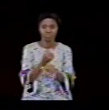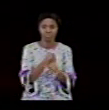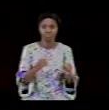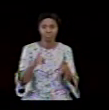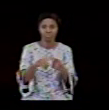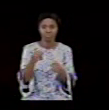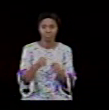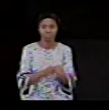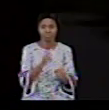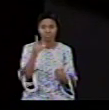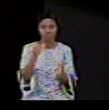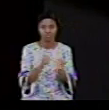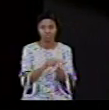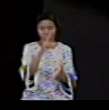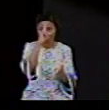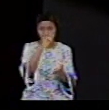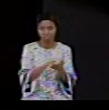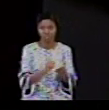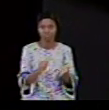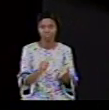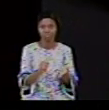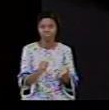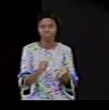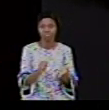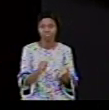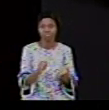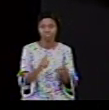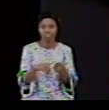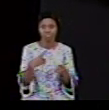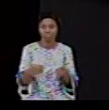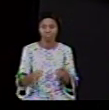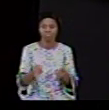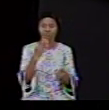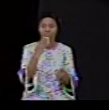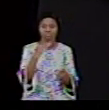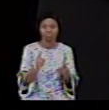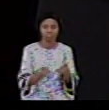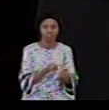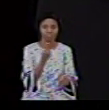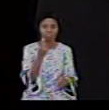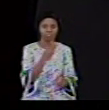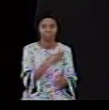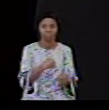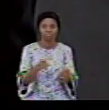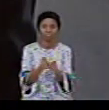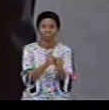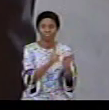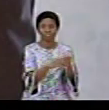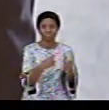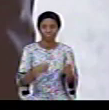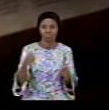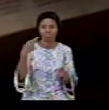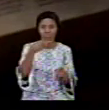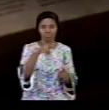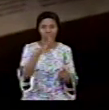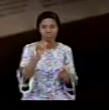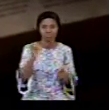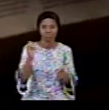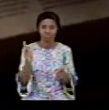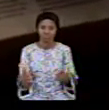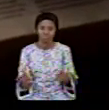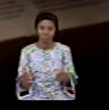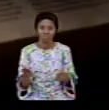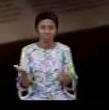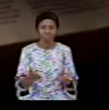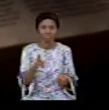to everyone that believeth, to the Jew first, and also to the Greek. Here you find